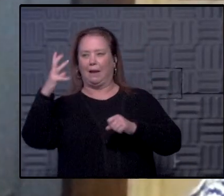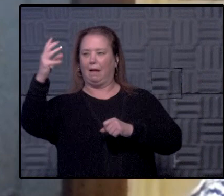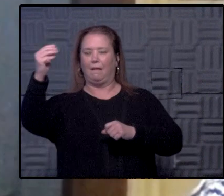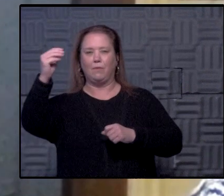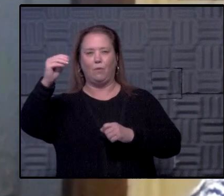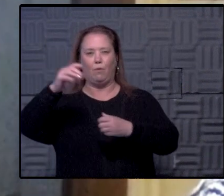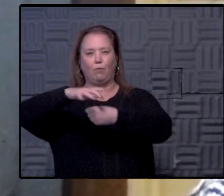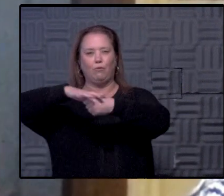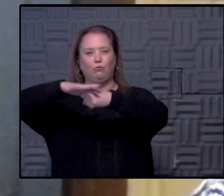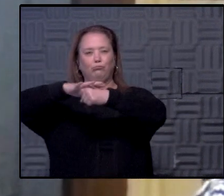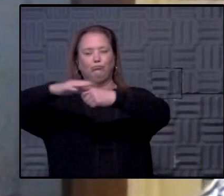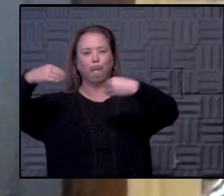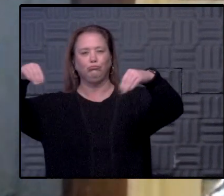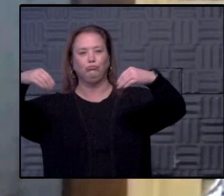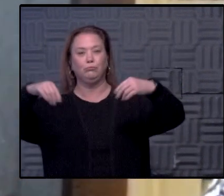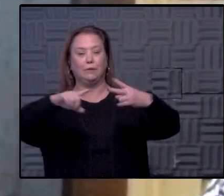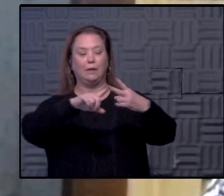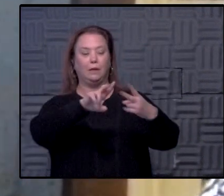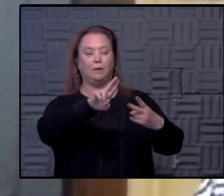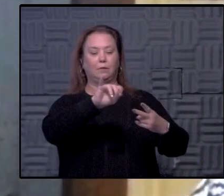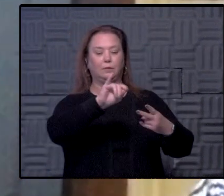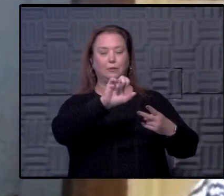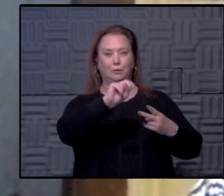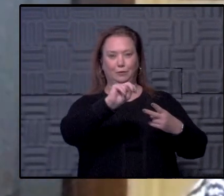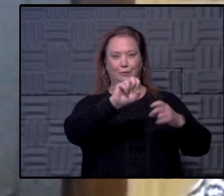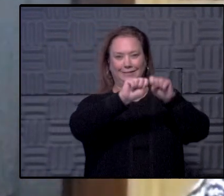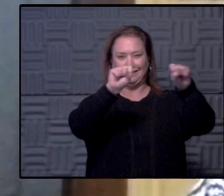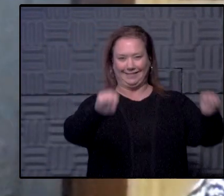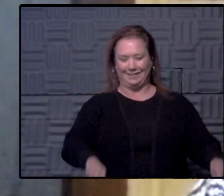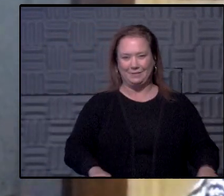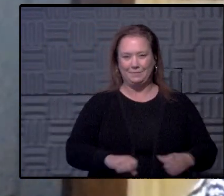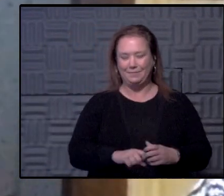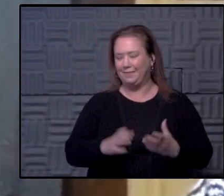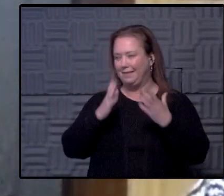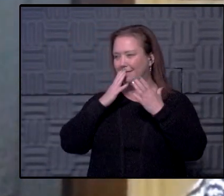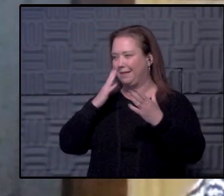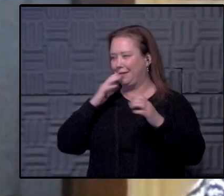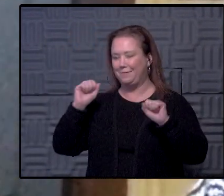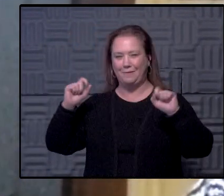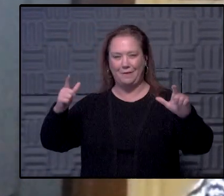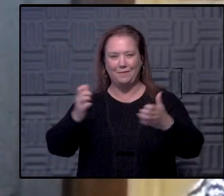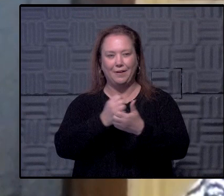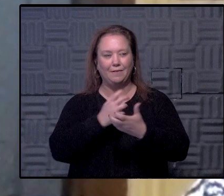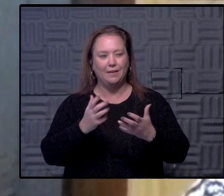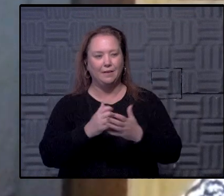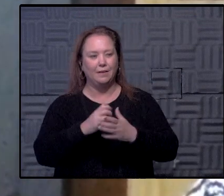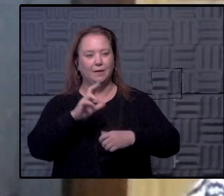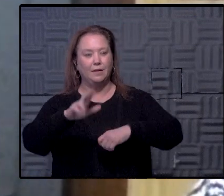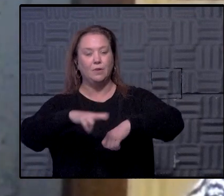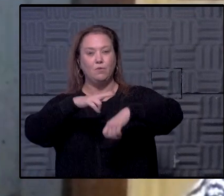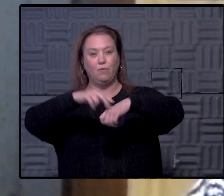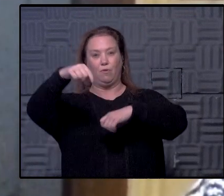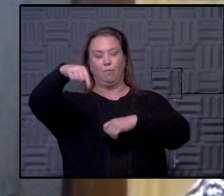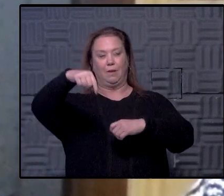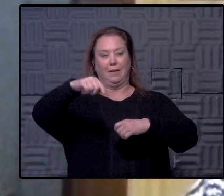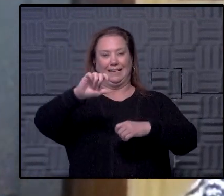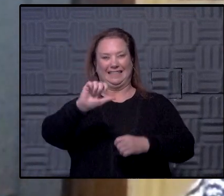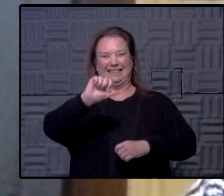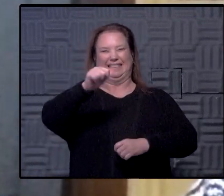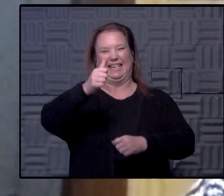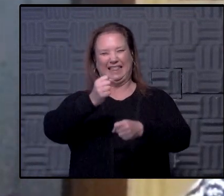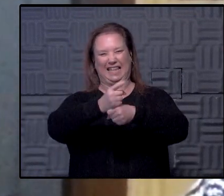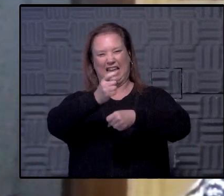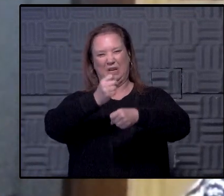markets and at Union Station. Hi, thank you so much. You all are heroes. So normally this would have been our 10th